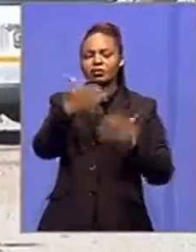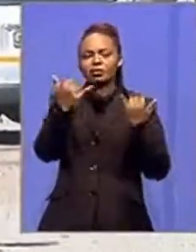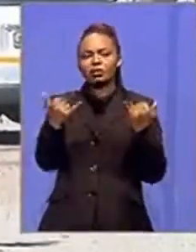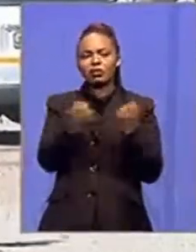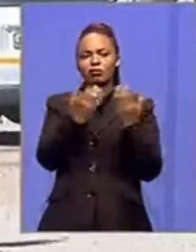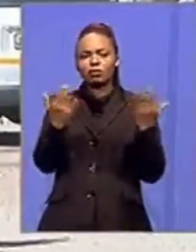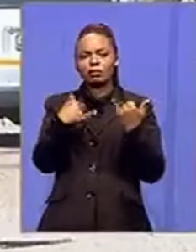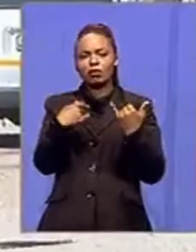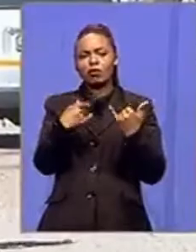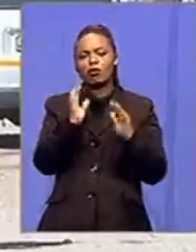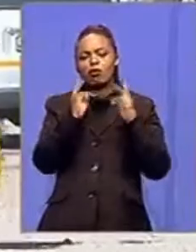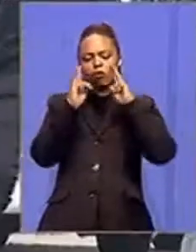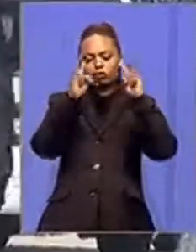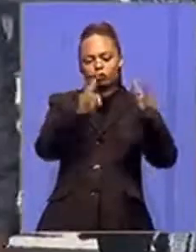feta